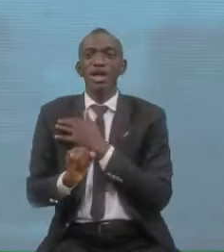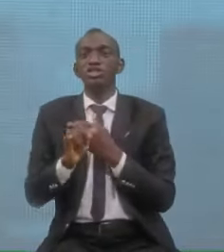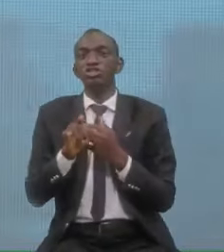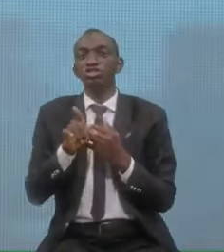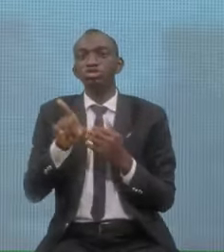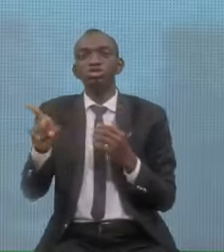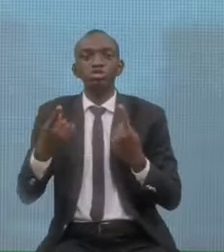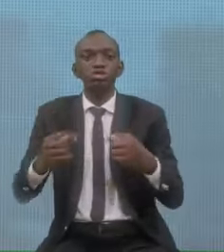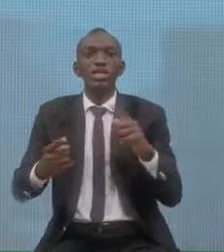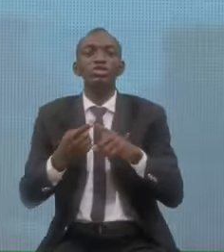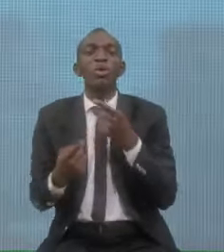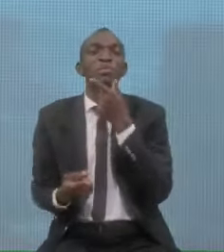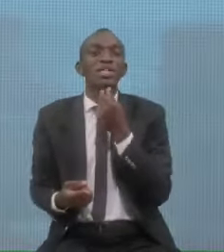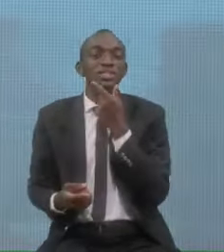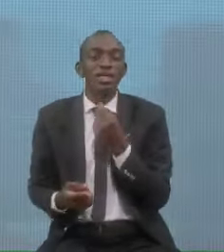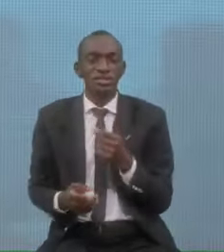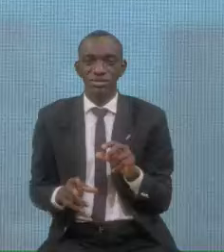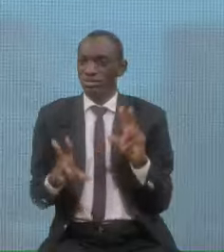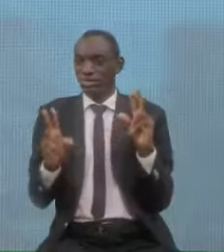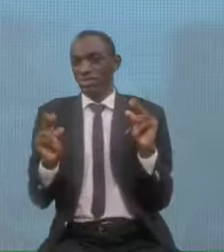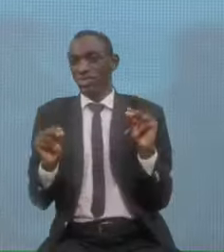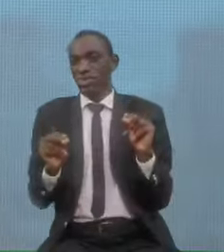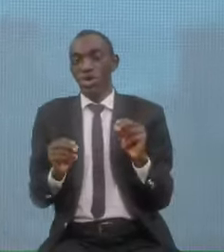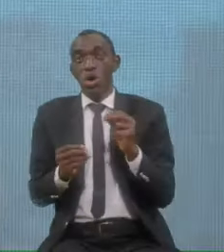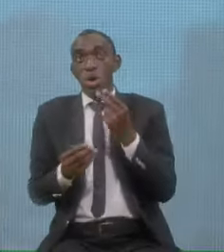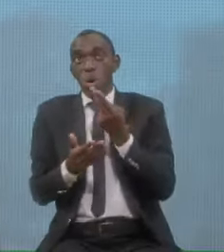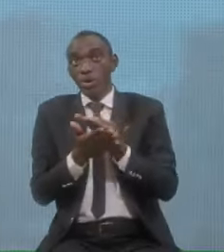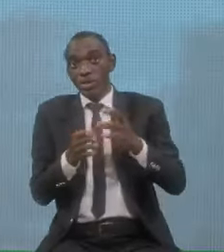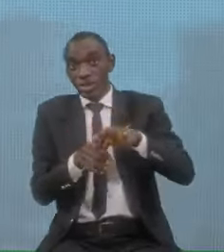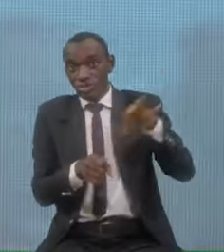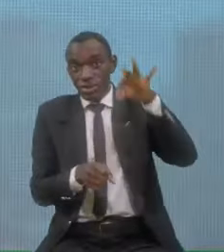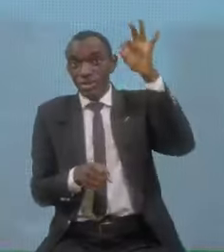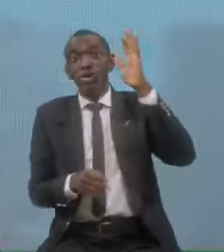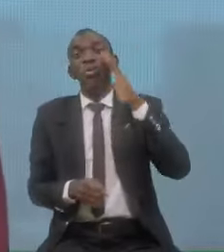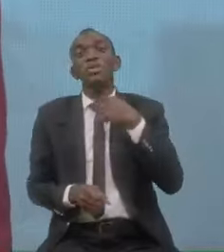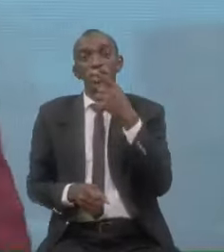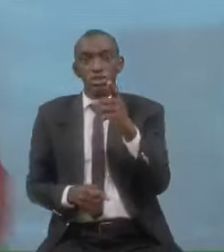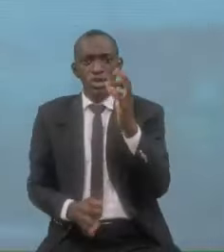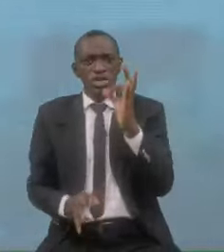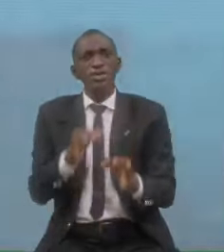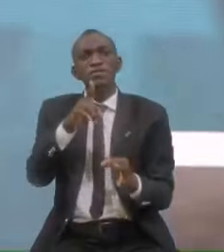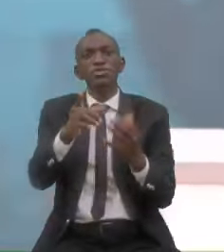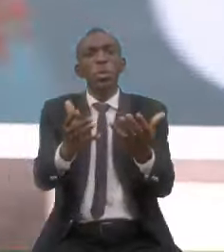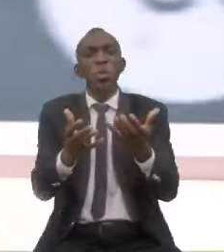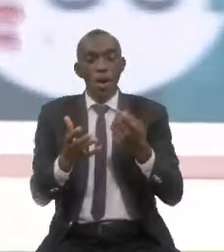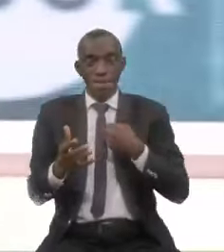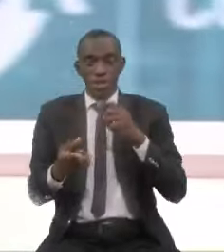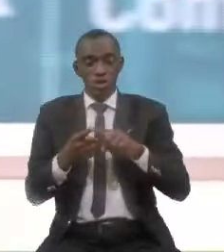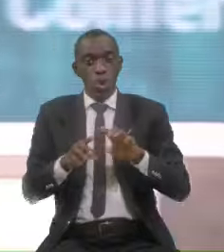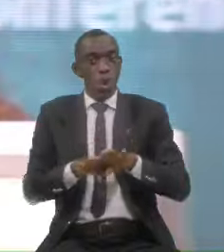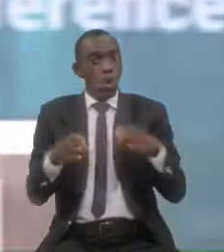Ghost will say, if you want me to open the way for you, I am the Spirit of truth.